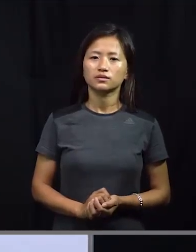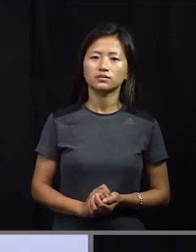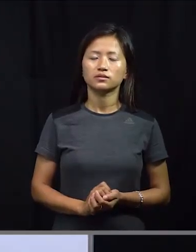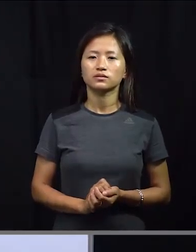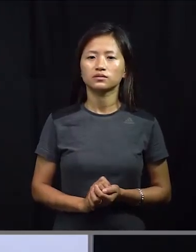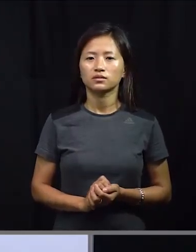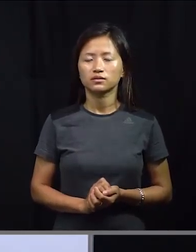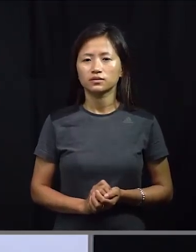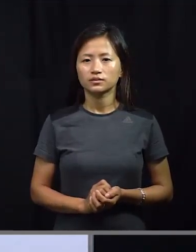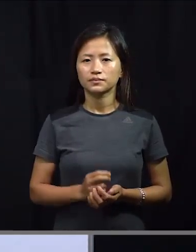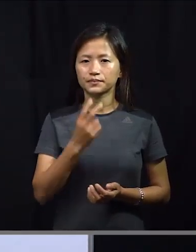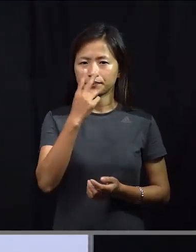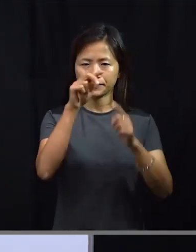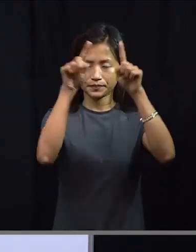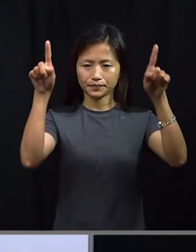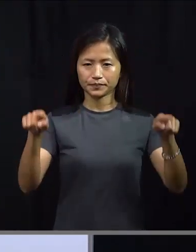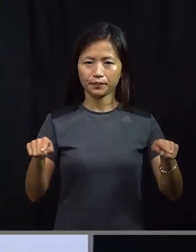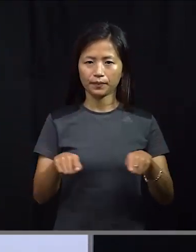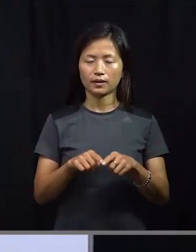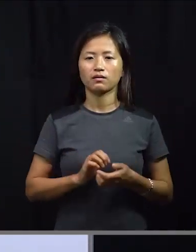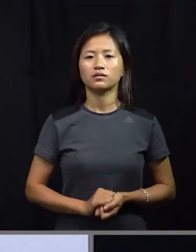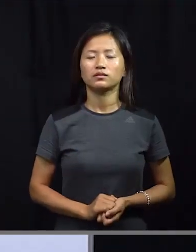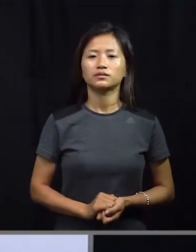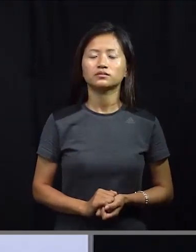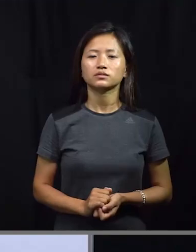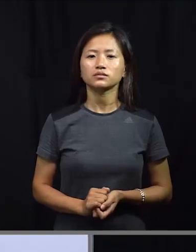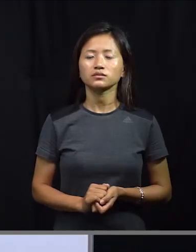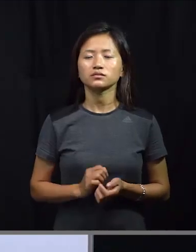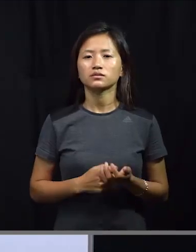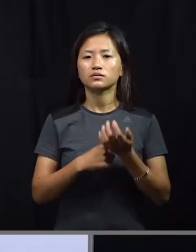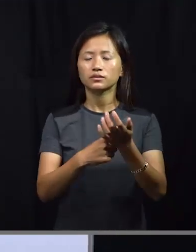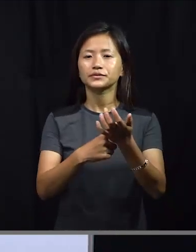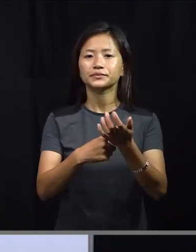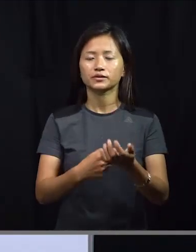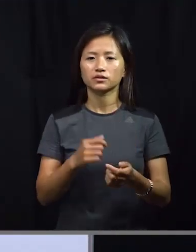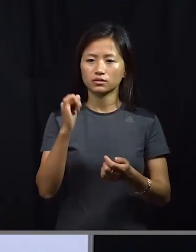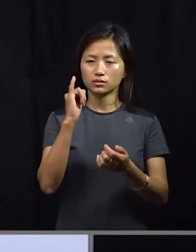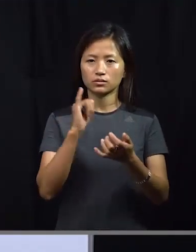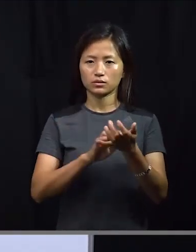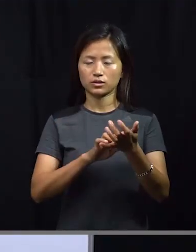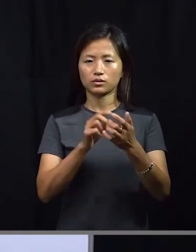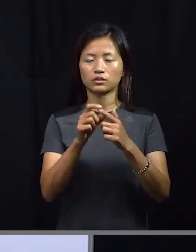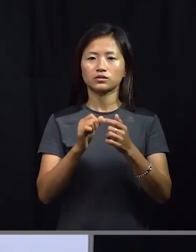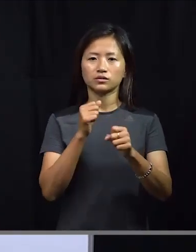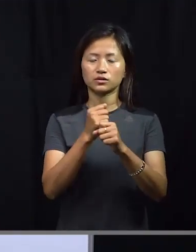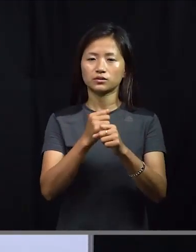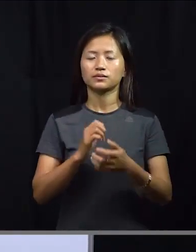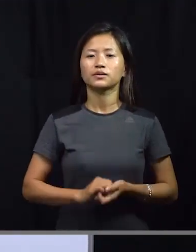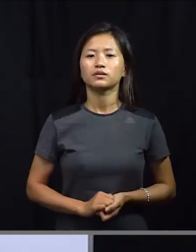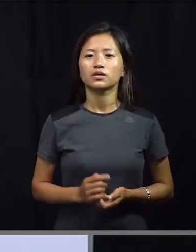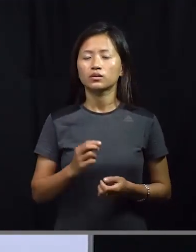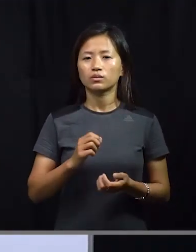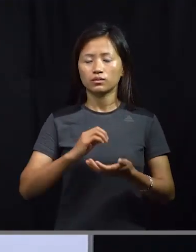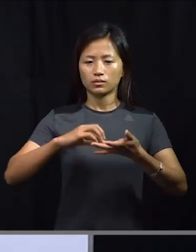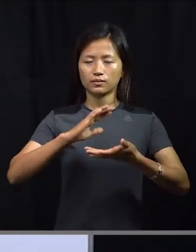E-N-D-O-G-A-M-Y, the rules of endogamy, okay? Here, the rules of endogamy prescribes whom a Hindu